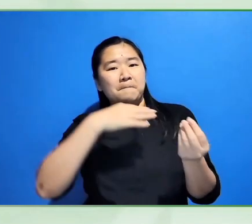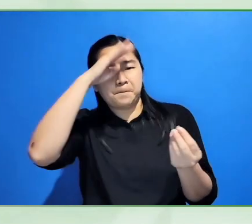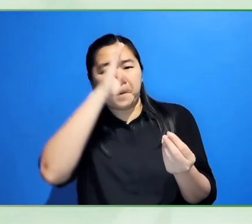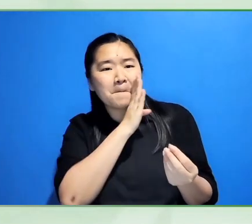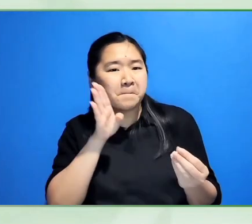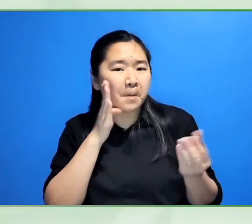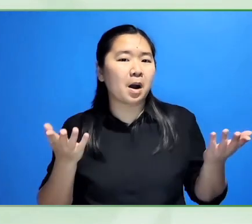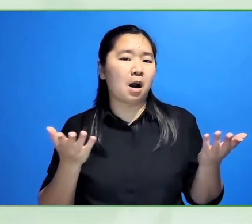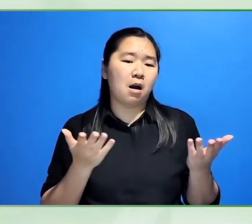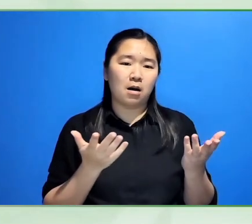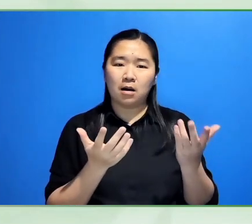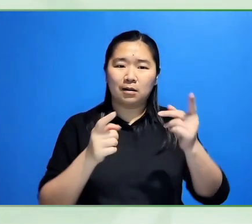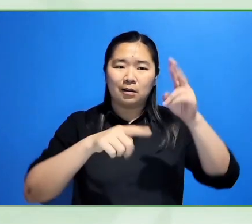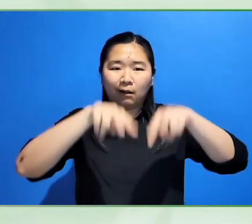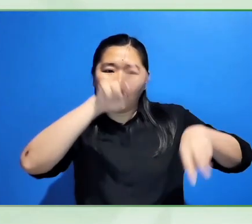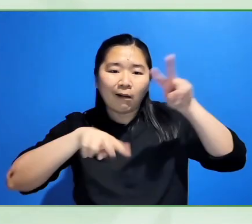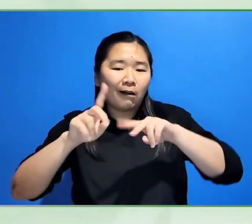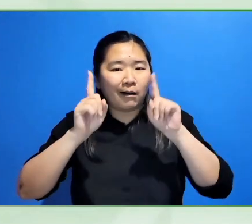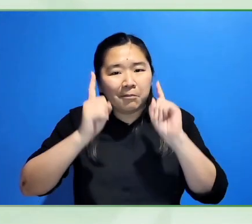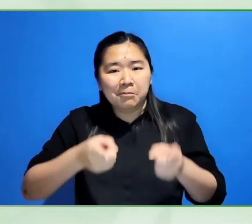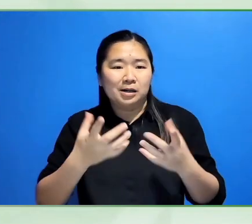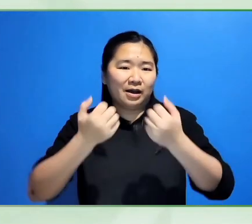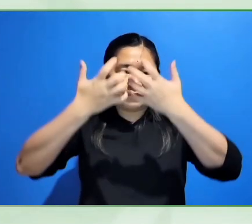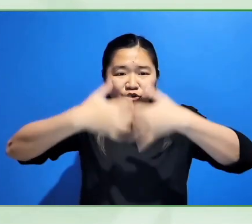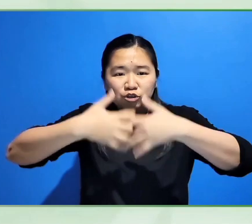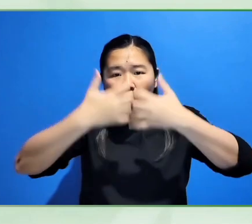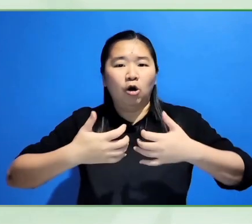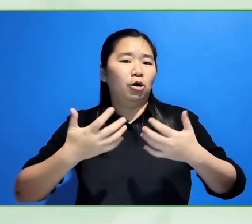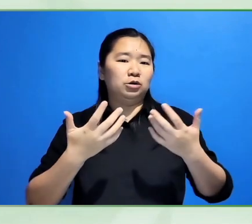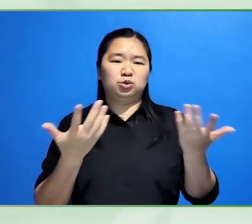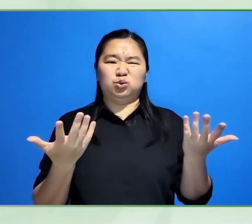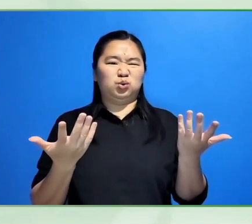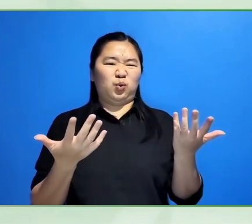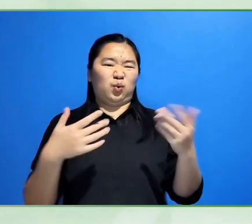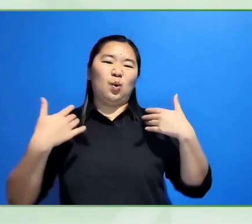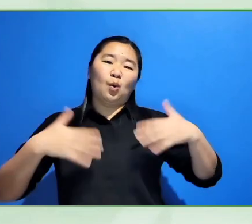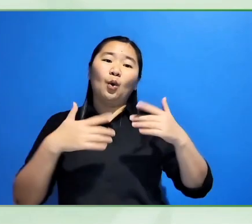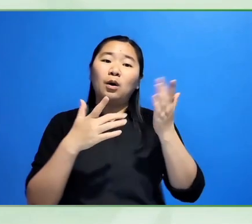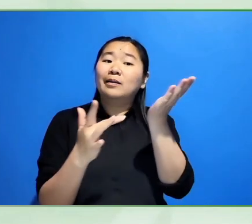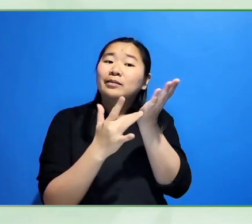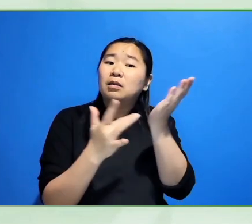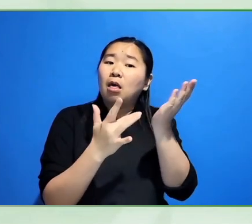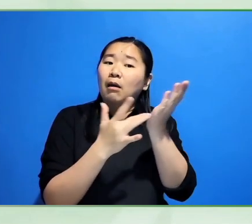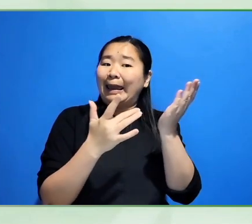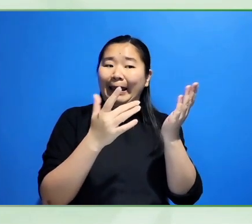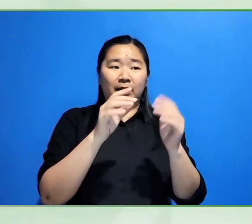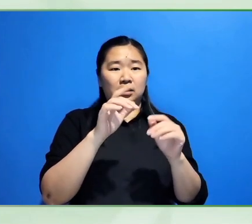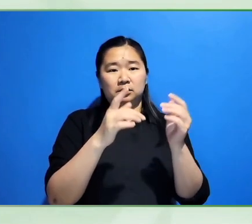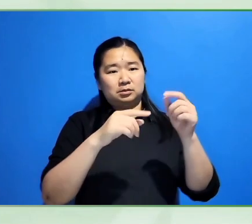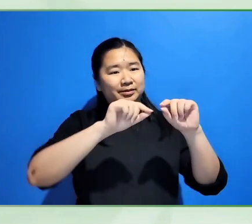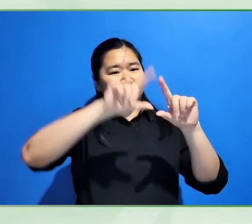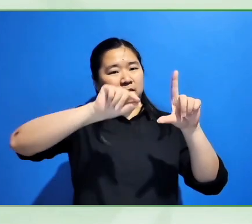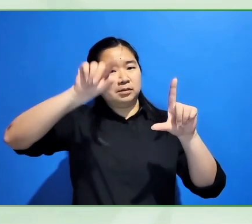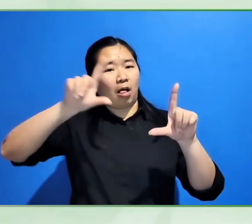sensitive, depending on how they lost their limb, if they have diabetes or not. You see, there are a lot of